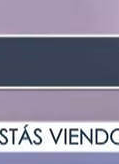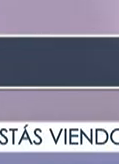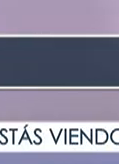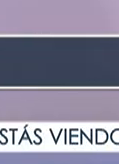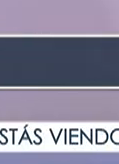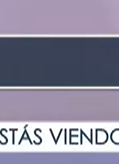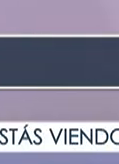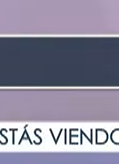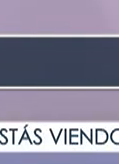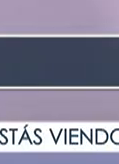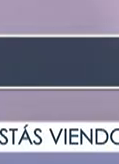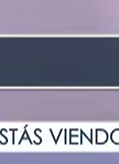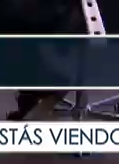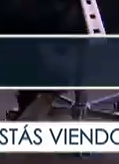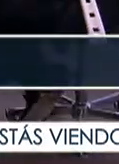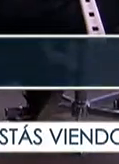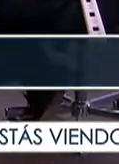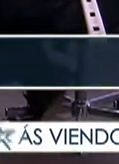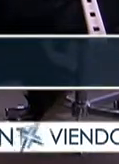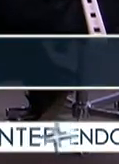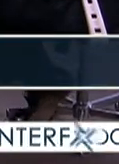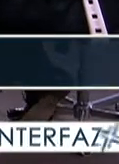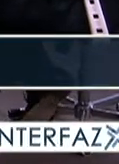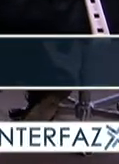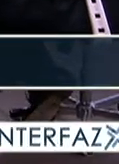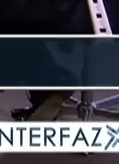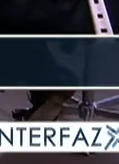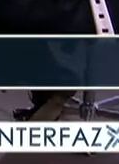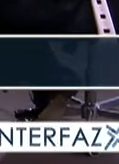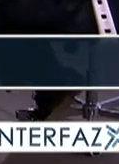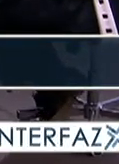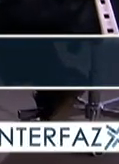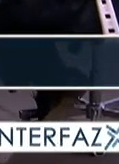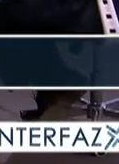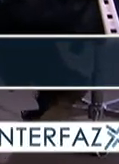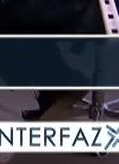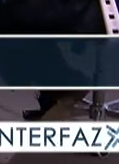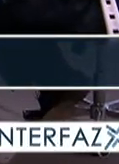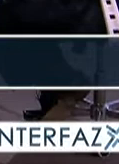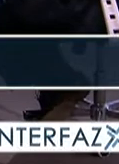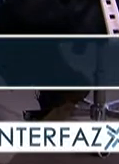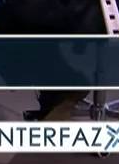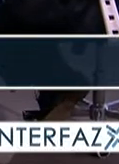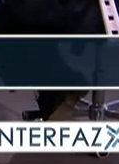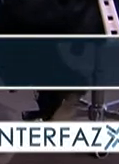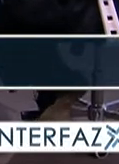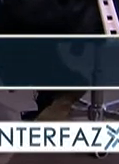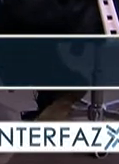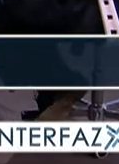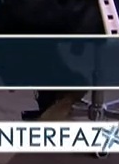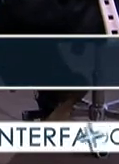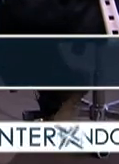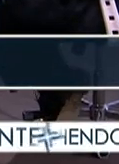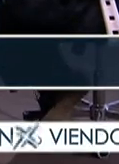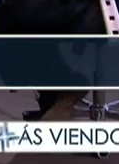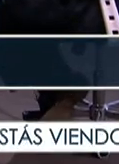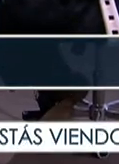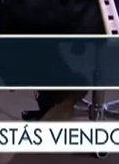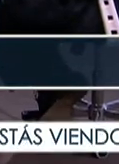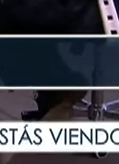your Spanish and English is perfect, Donna. Of course, your Spanish is to die for, but funny.